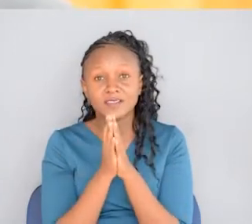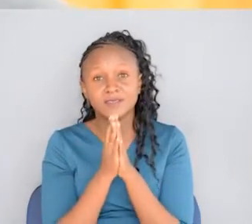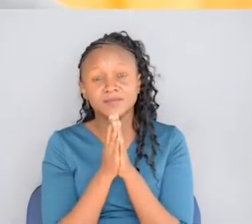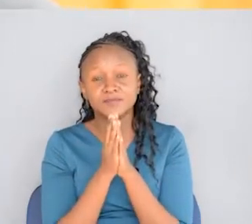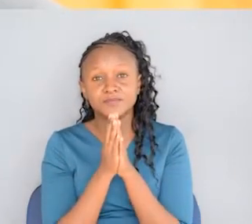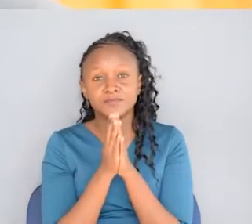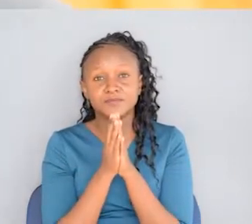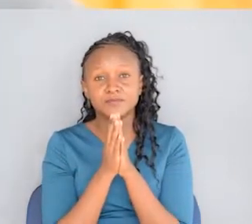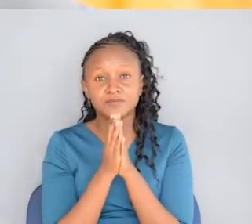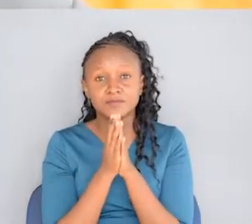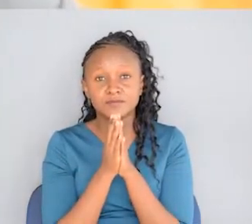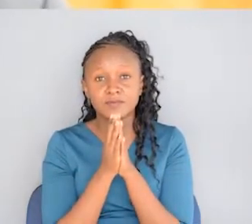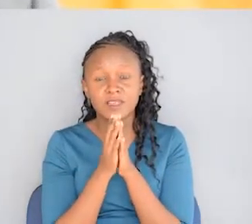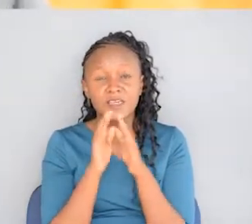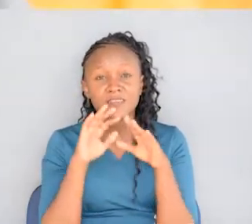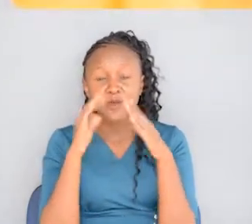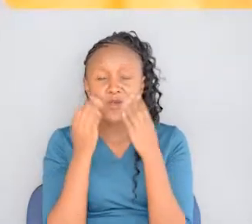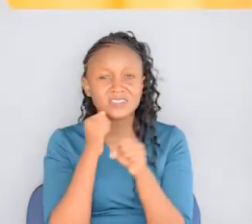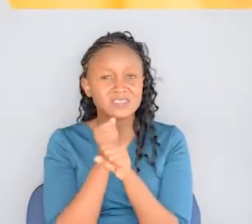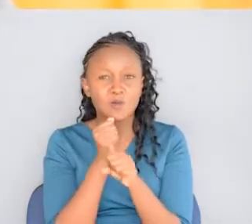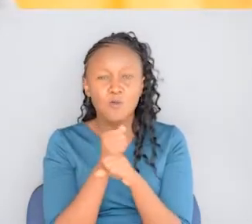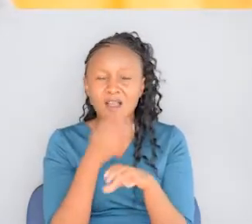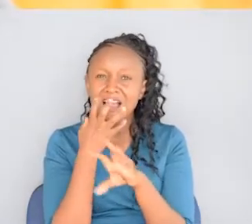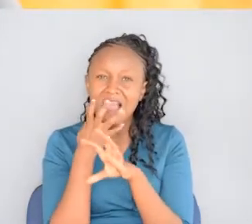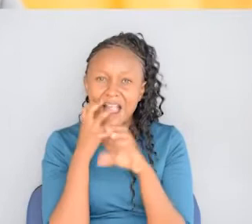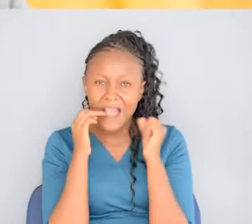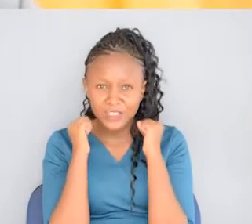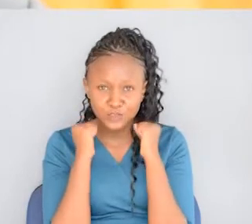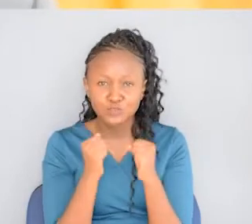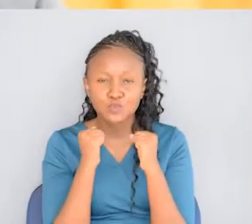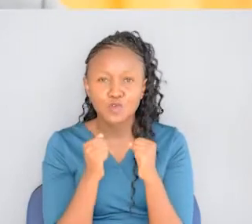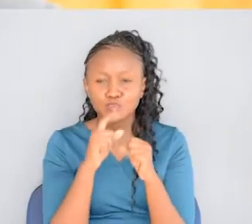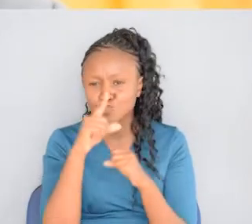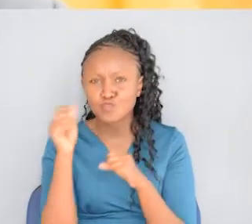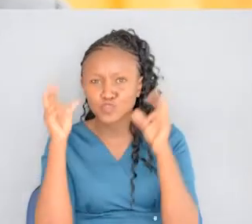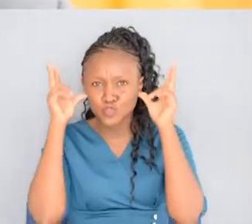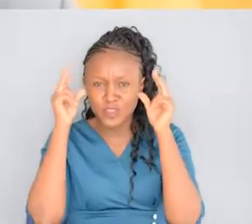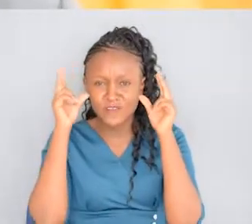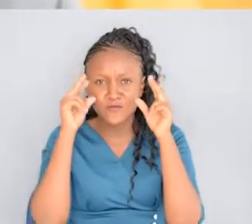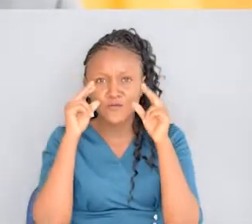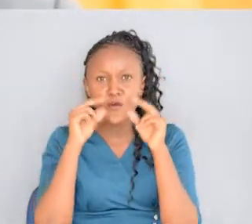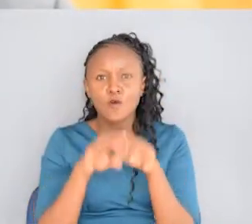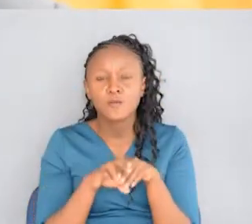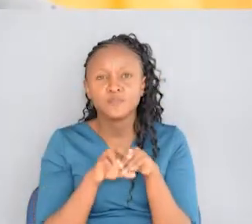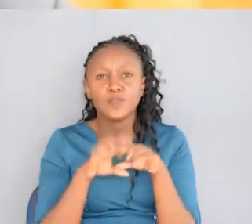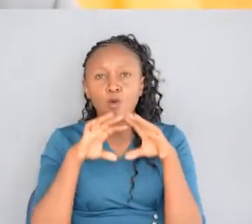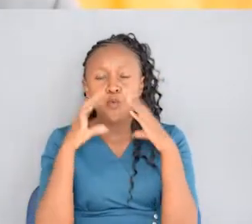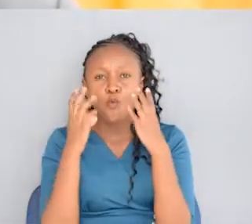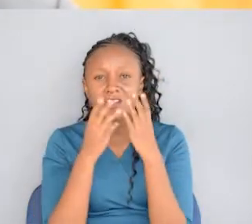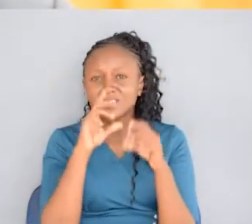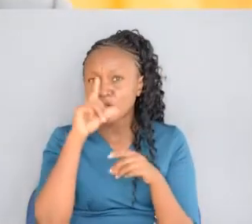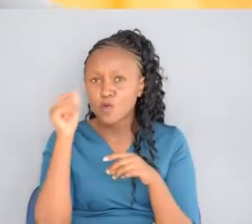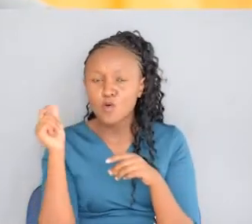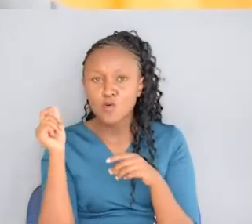the world is working so hard to go to the evil. You know, the world is working so hard and it's aggressive to do the evil